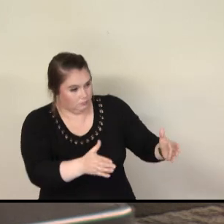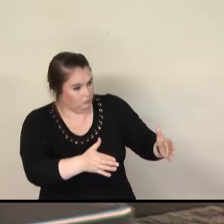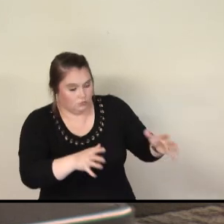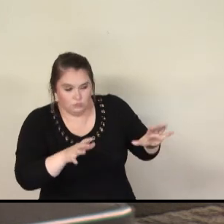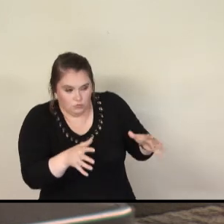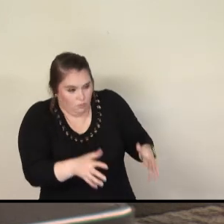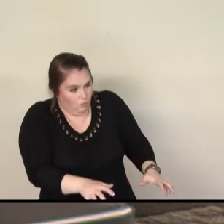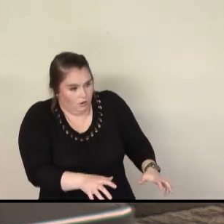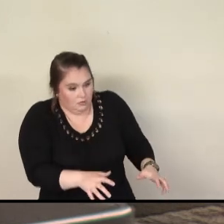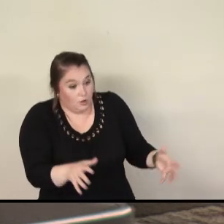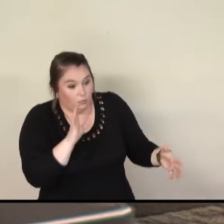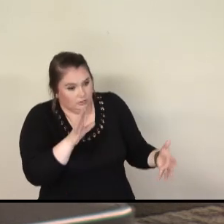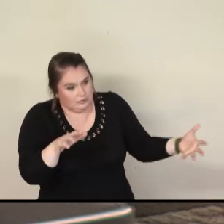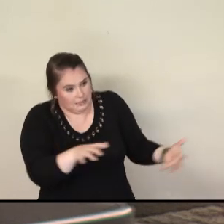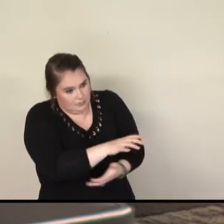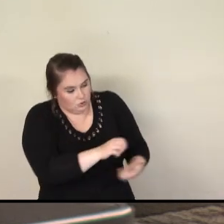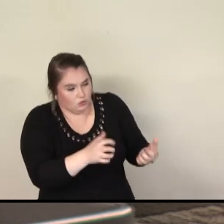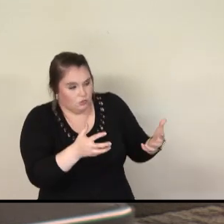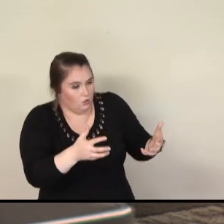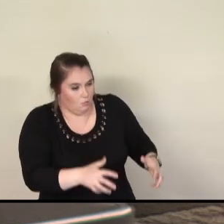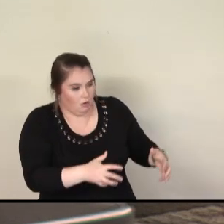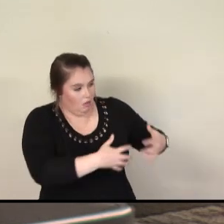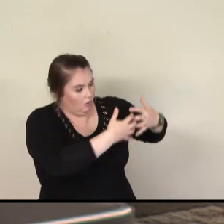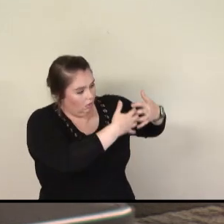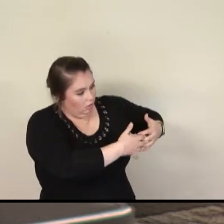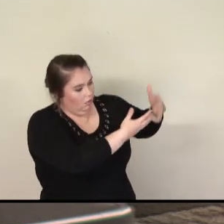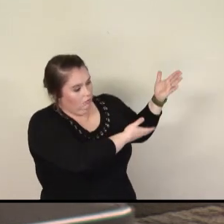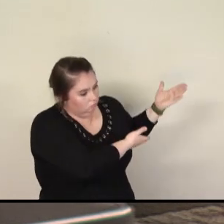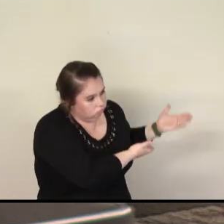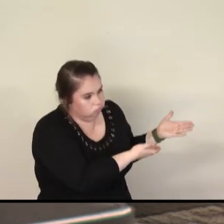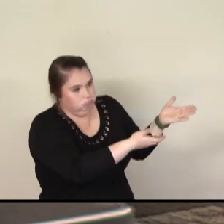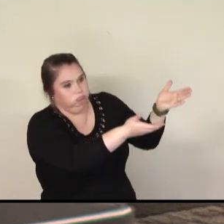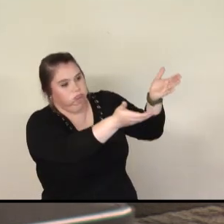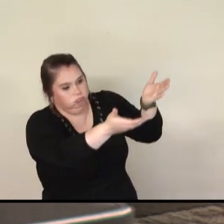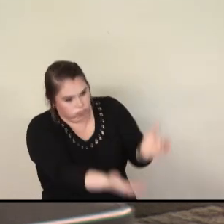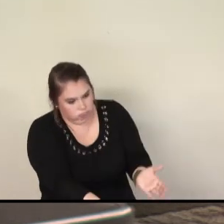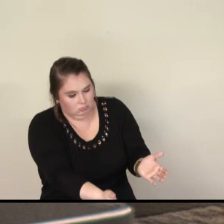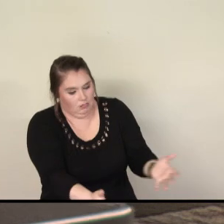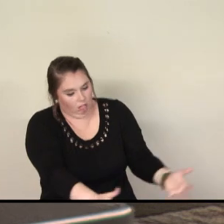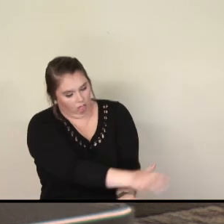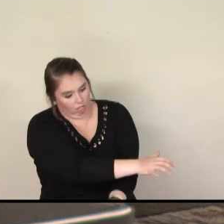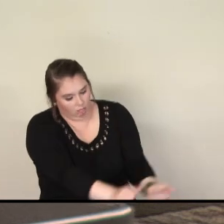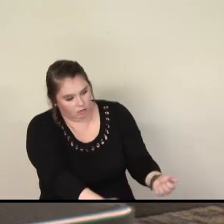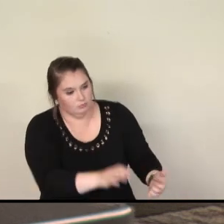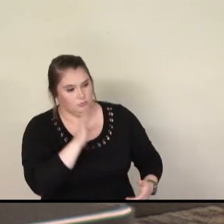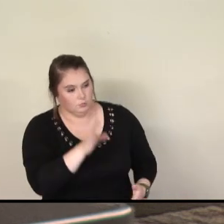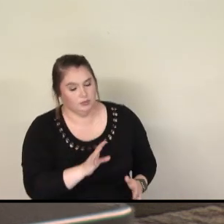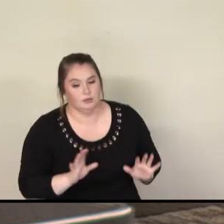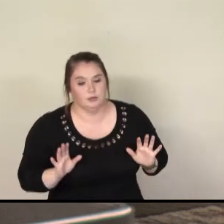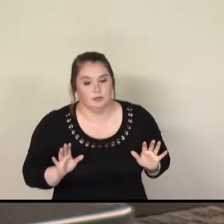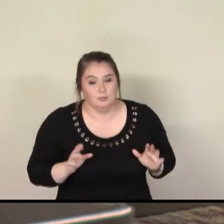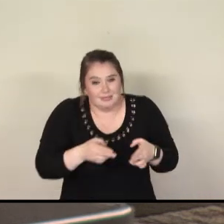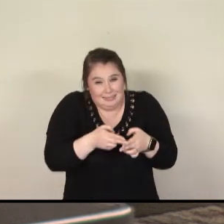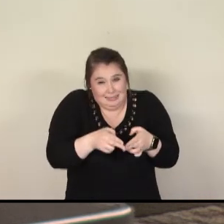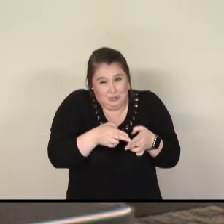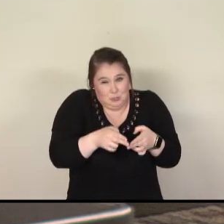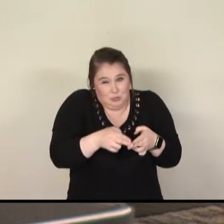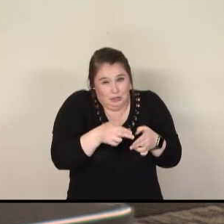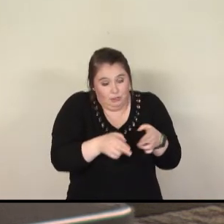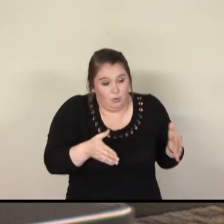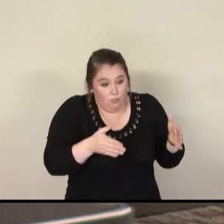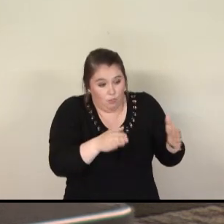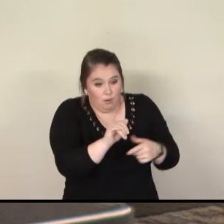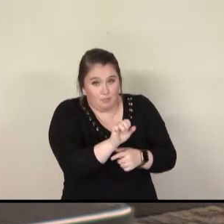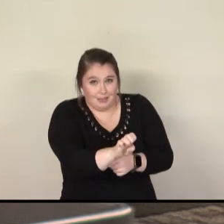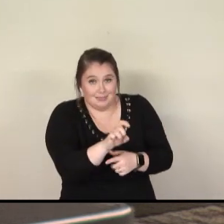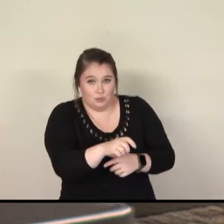want all of that equipment rolling over your brand-new surface. The temporary road base has to be